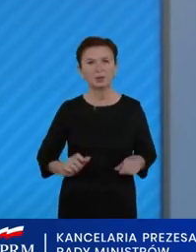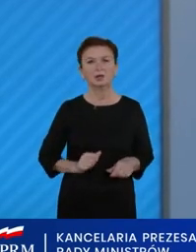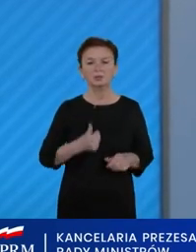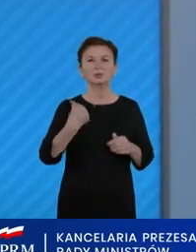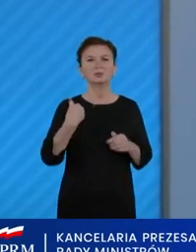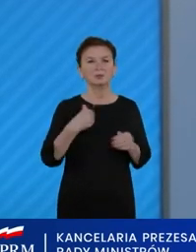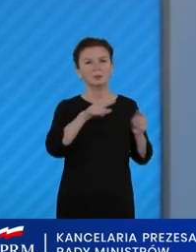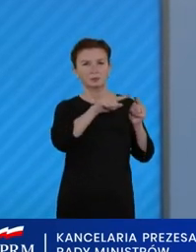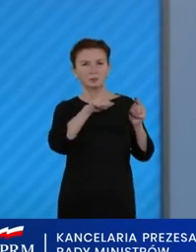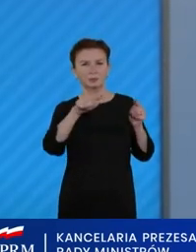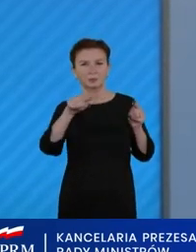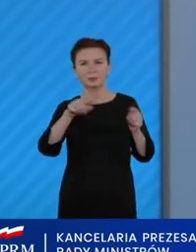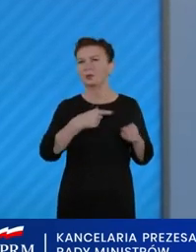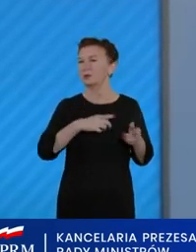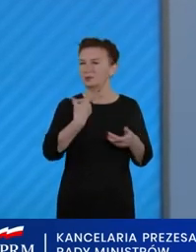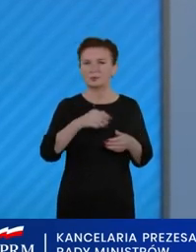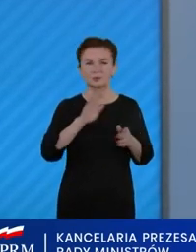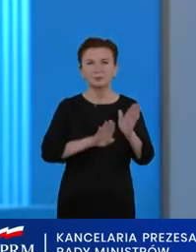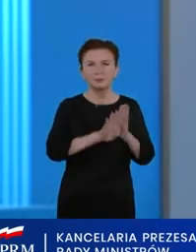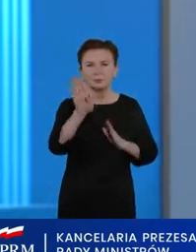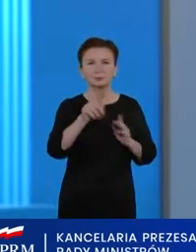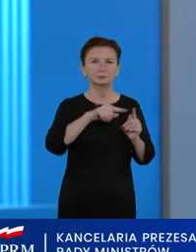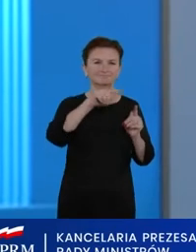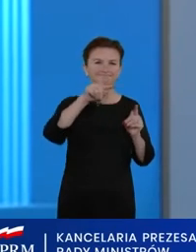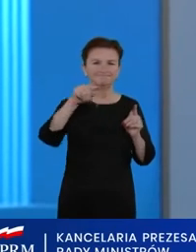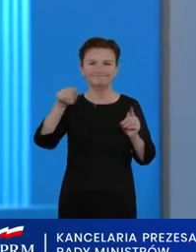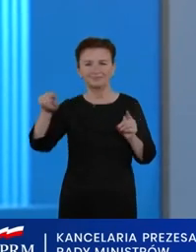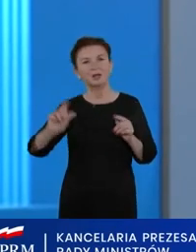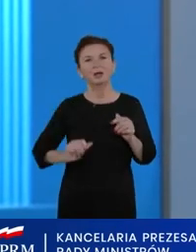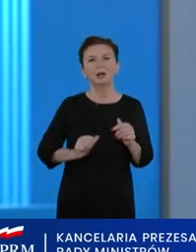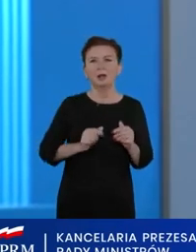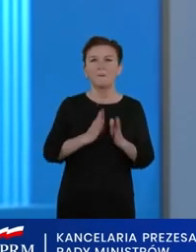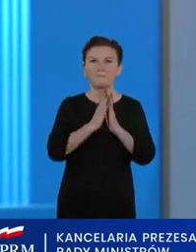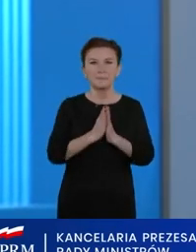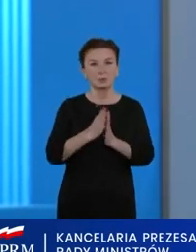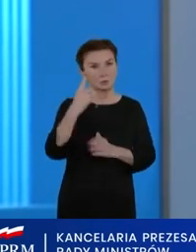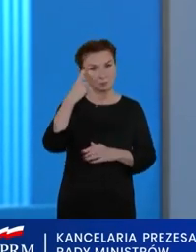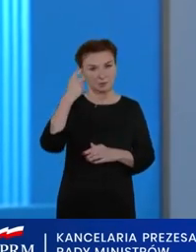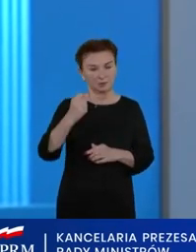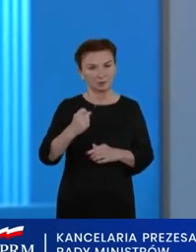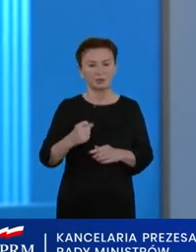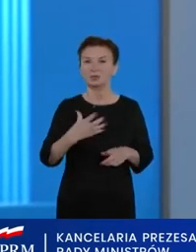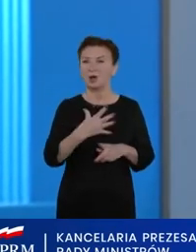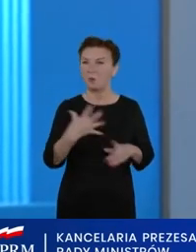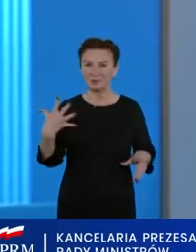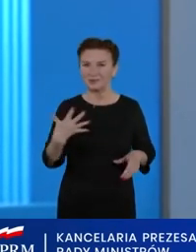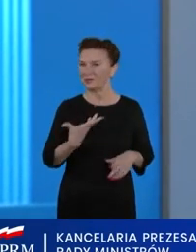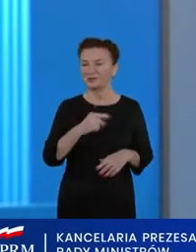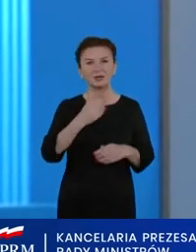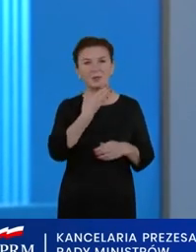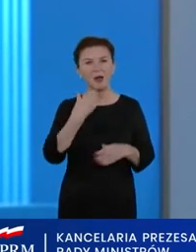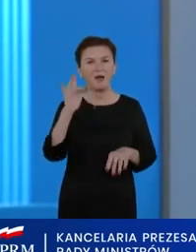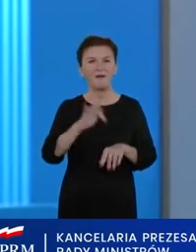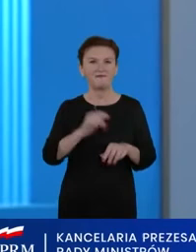and please note that the effects of the restrictions will not be visible immediately, but in 10 days or even 2 weeks, then there